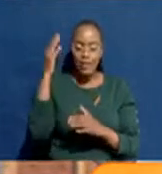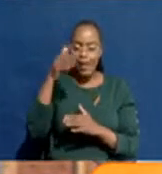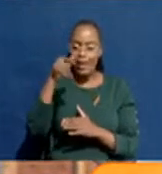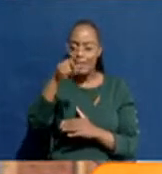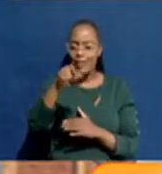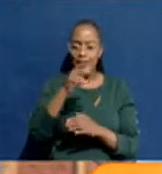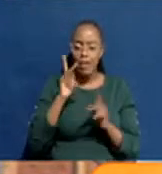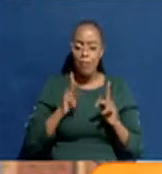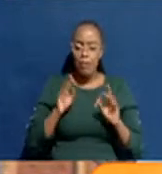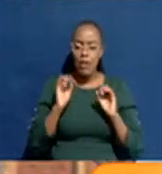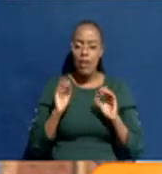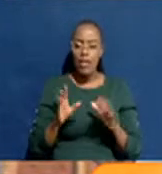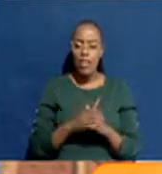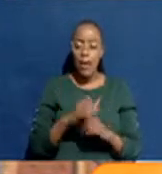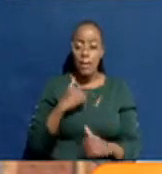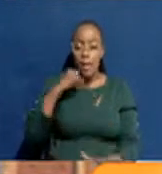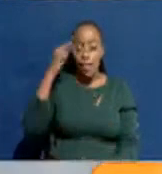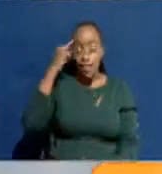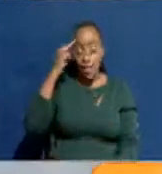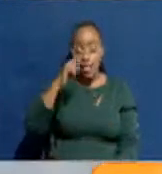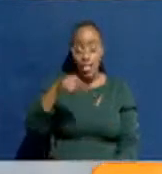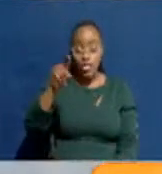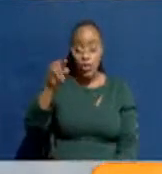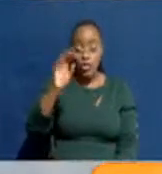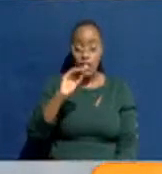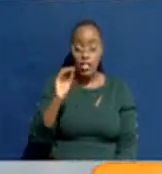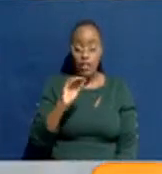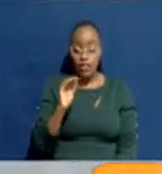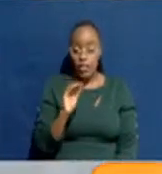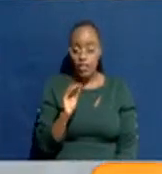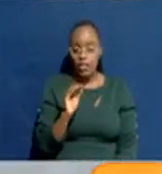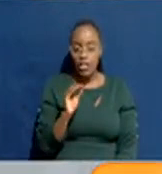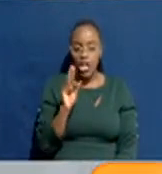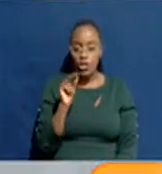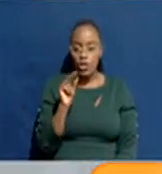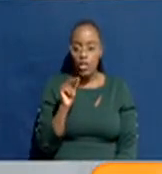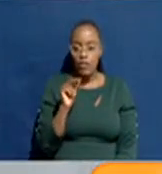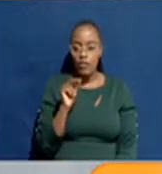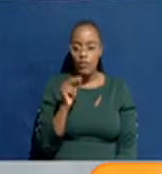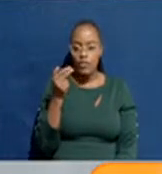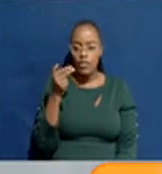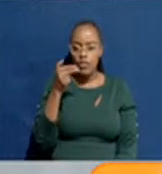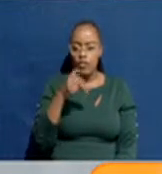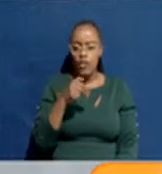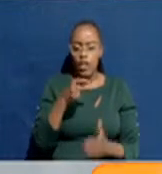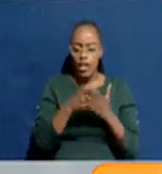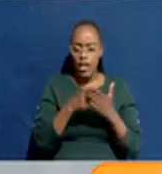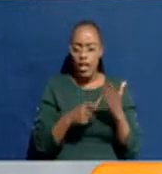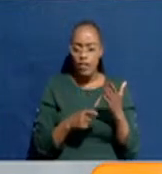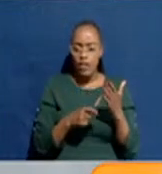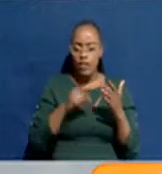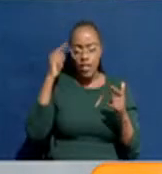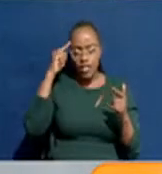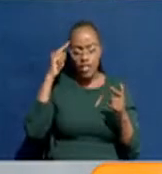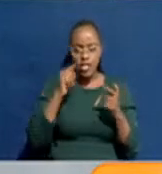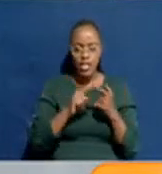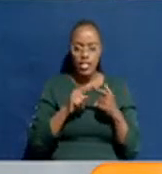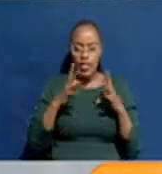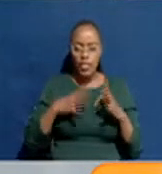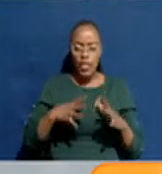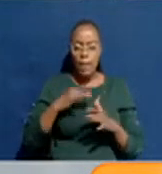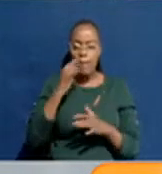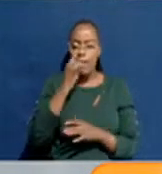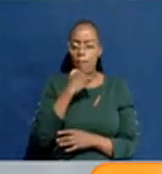that? I don't think that is correct and accurate. Fuel levy doesn't, there's no way fuel levy targets those people